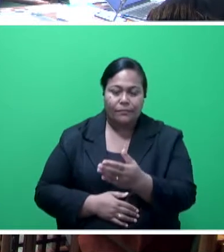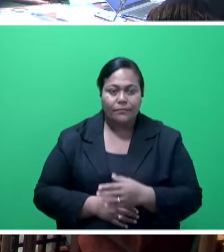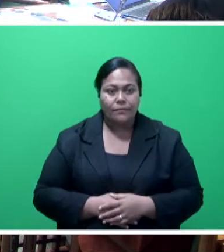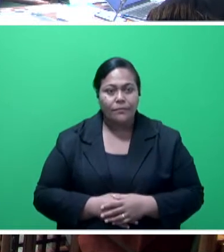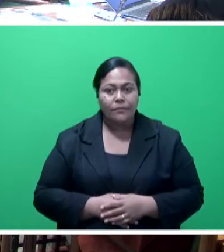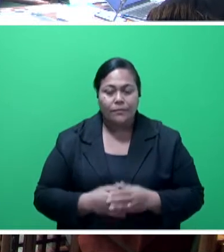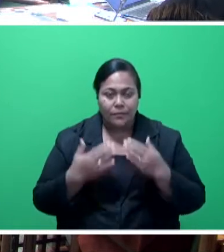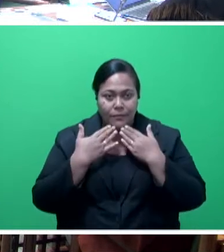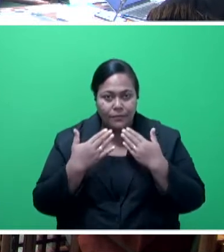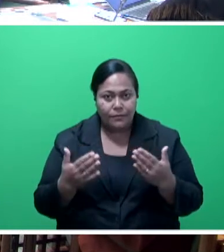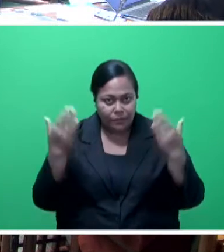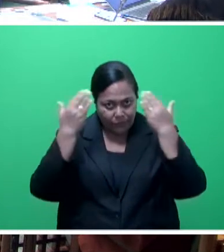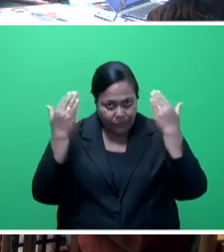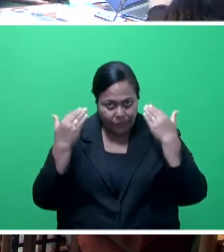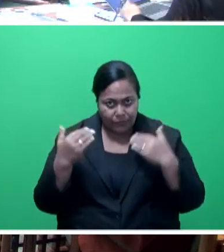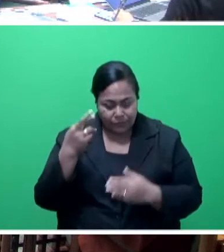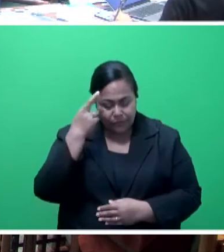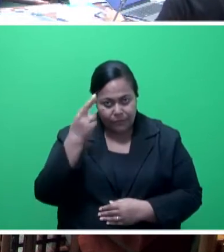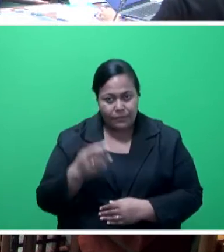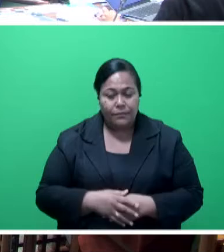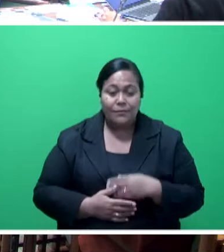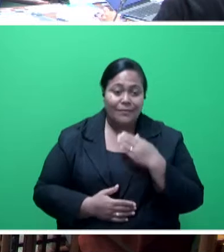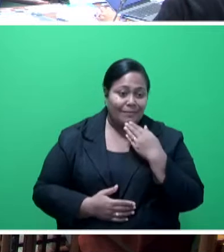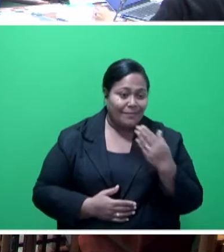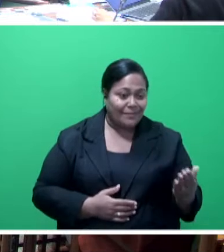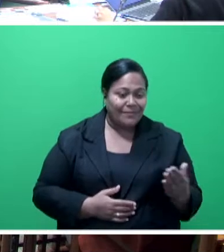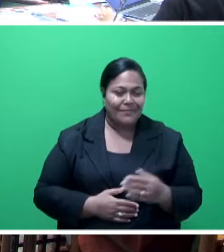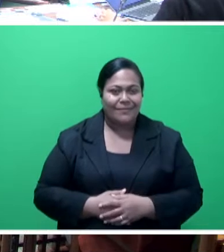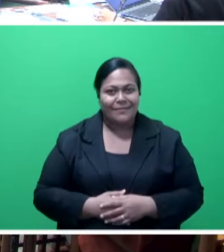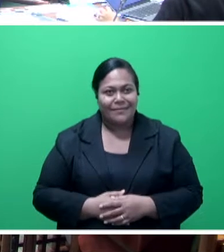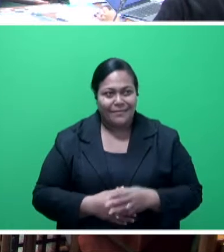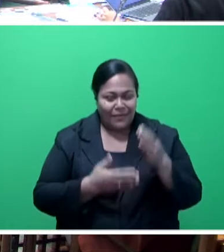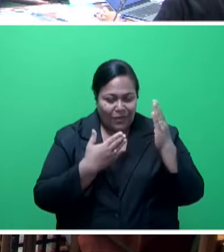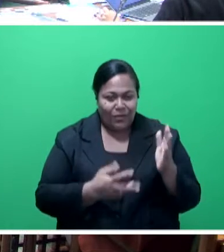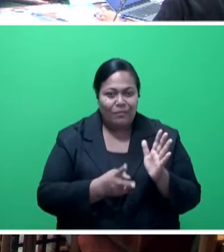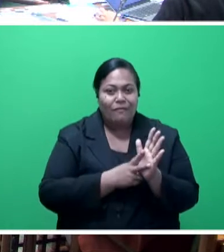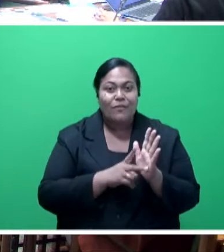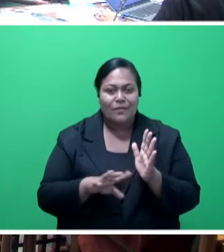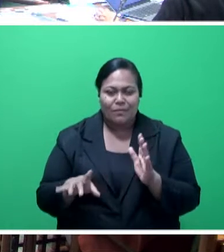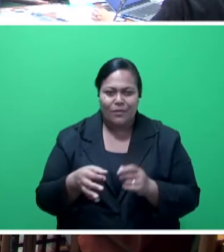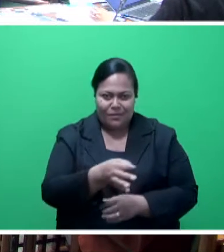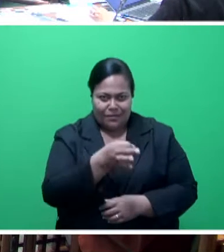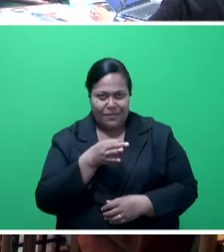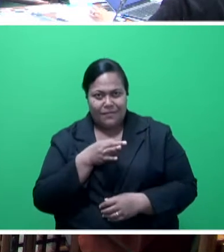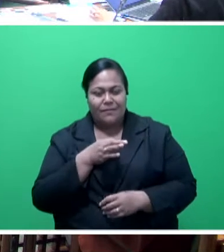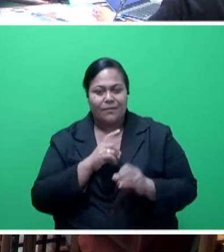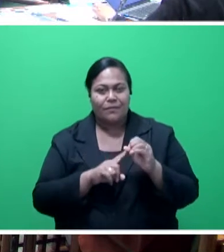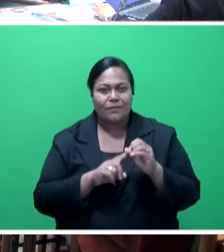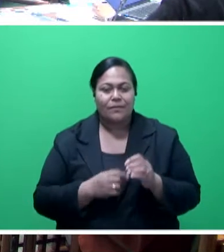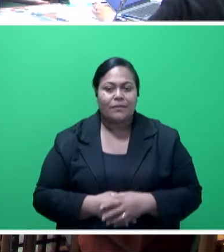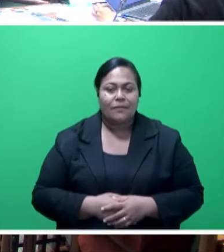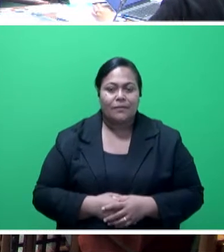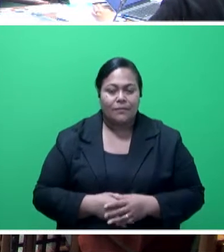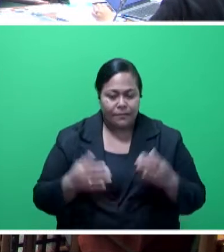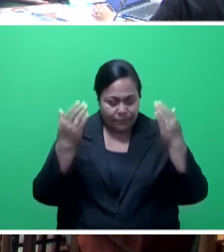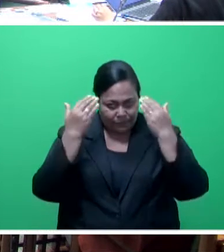Thank you, Honourable Speaker, sir, and I thank the Honourable Wasinimbola for the question. Honourable Speaker, I